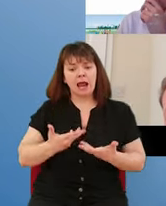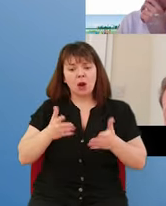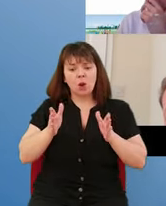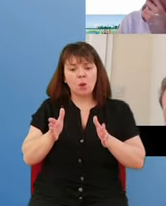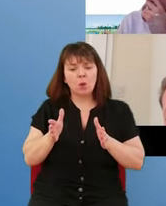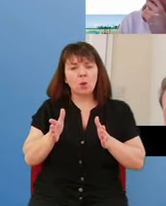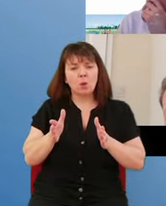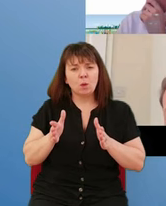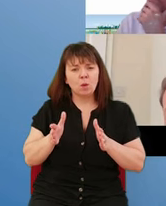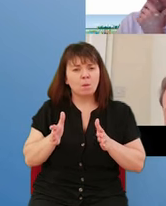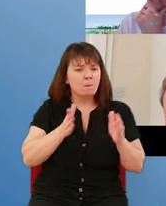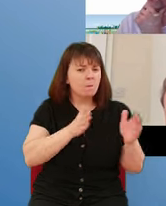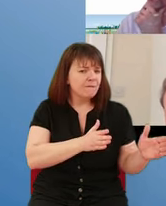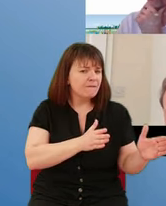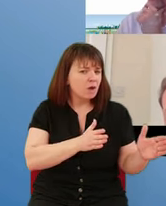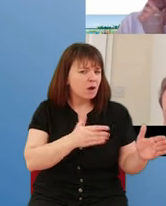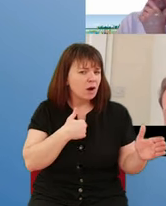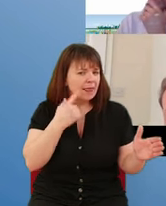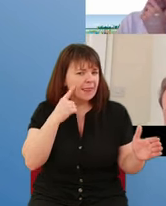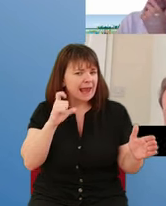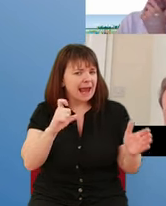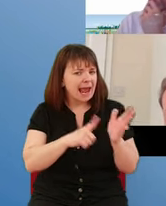more juggling.